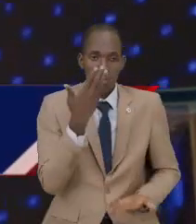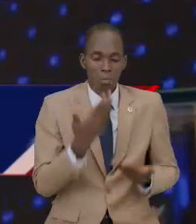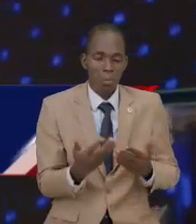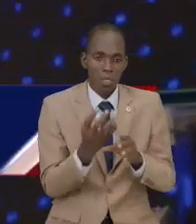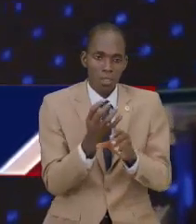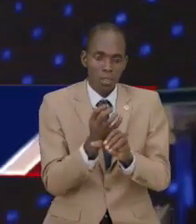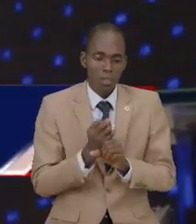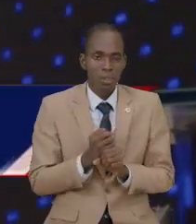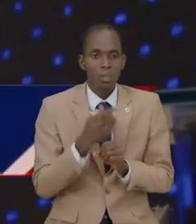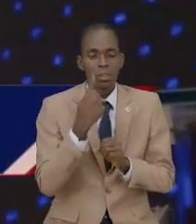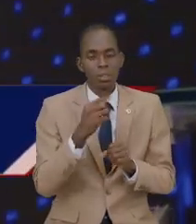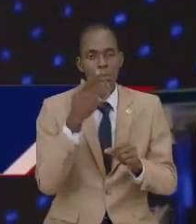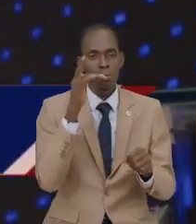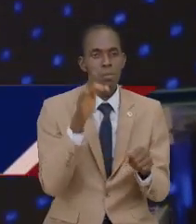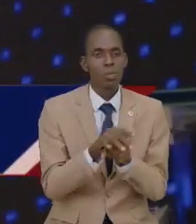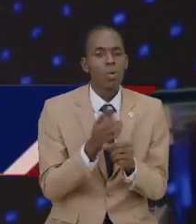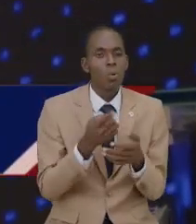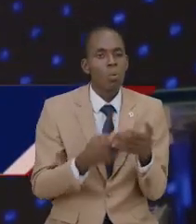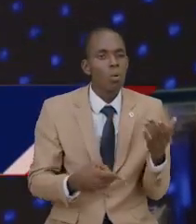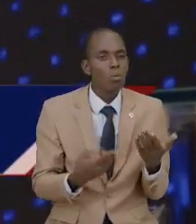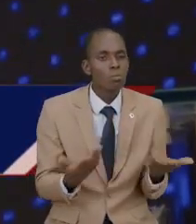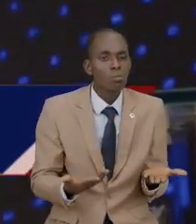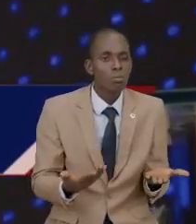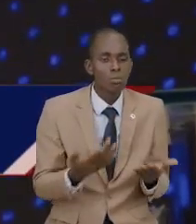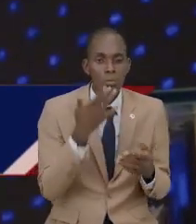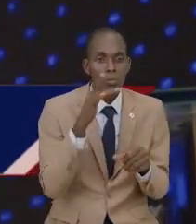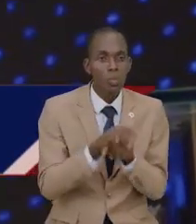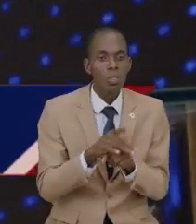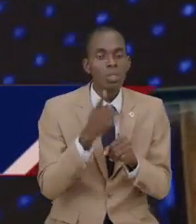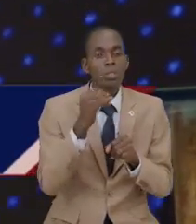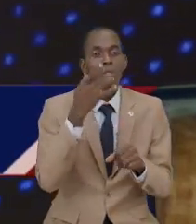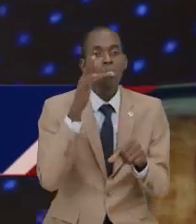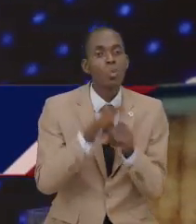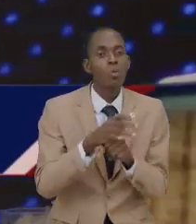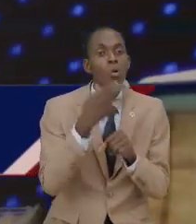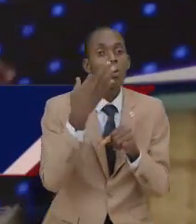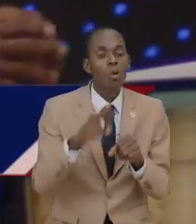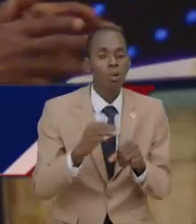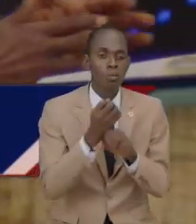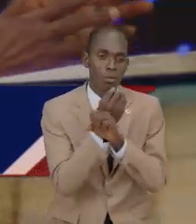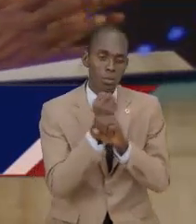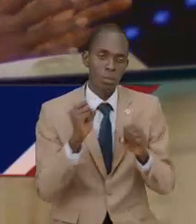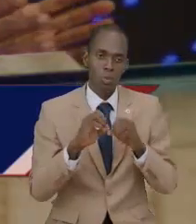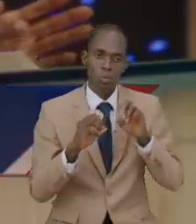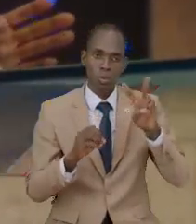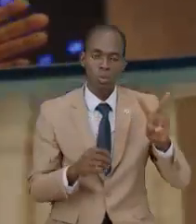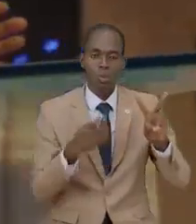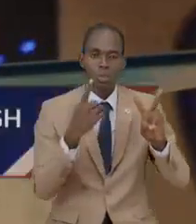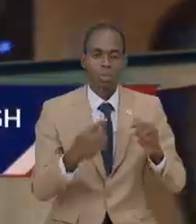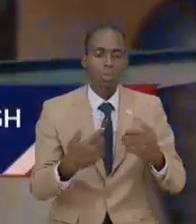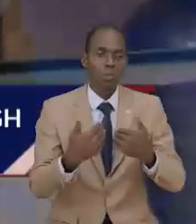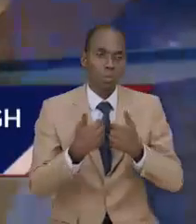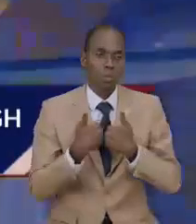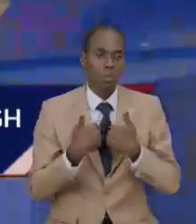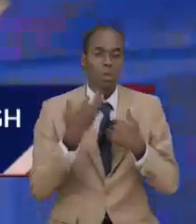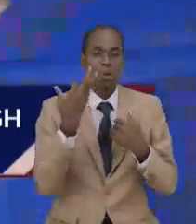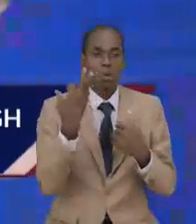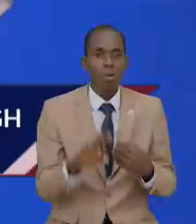receive the promise. What promise? The promise of salvation. Number two, the possession